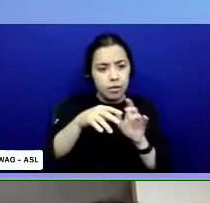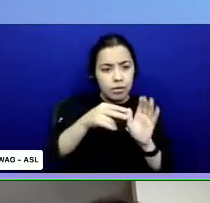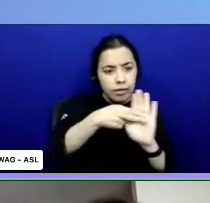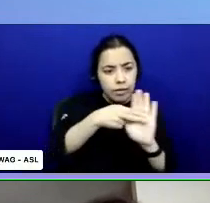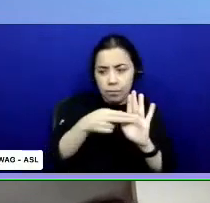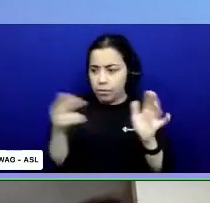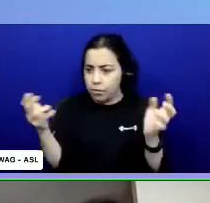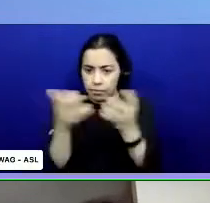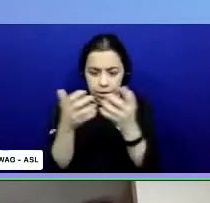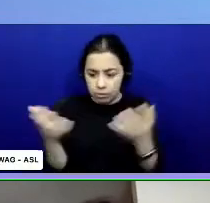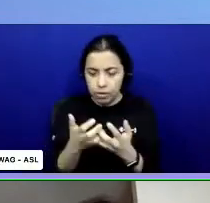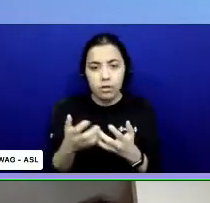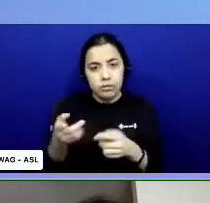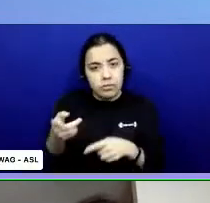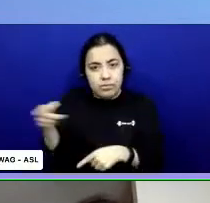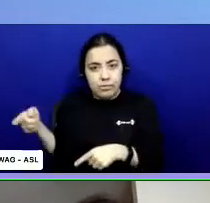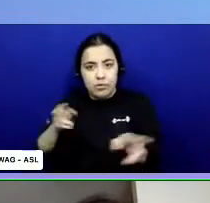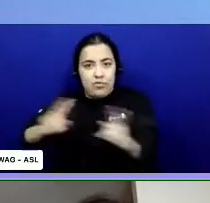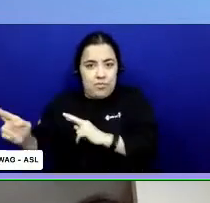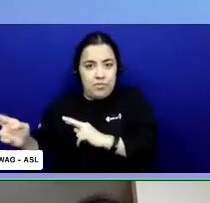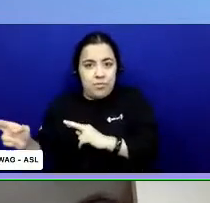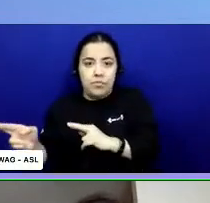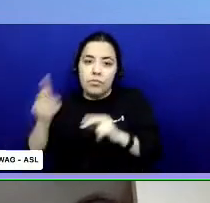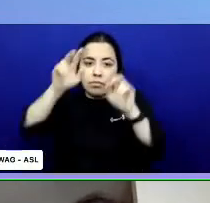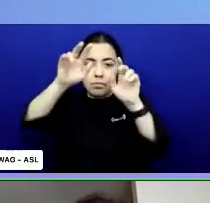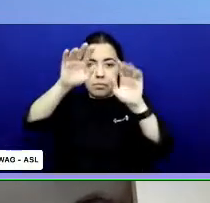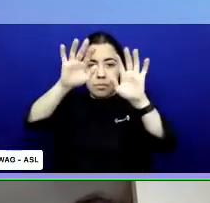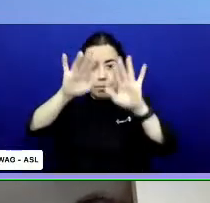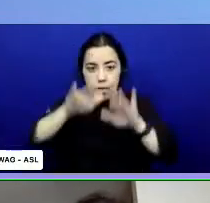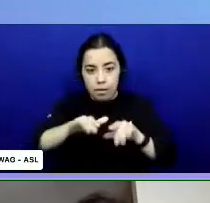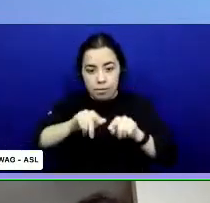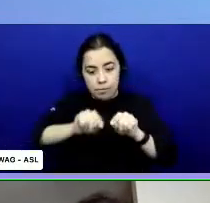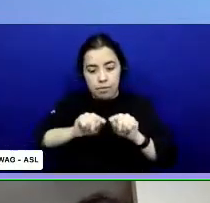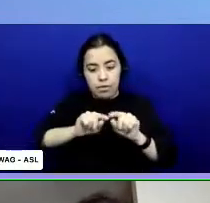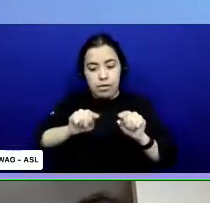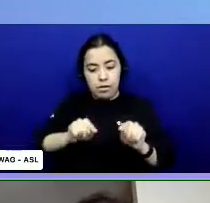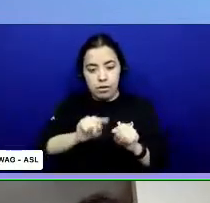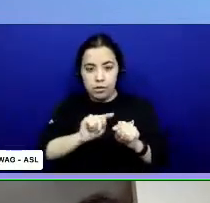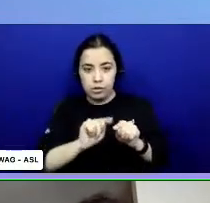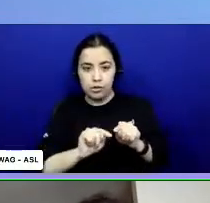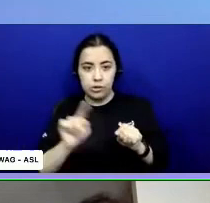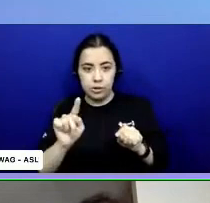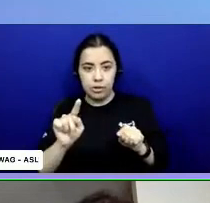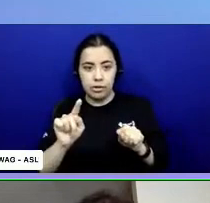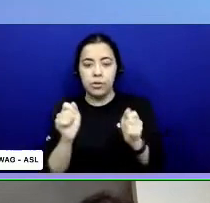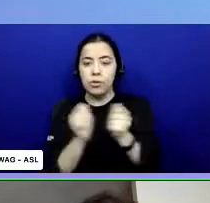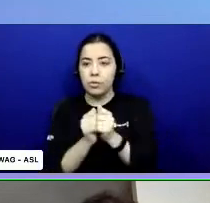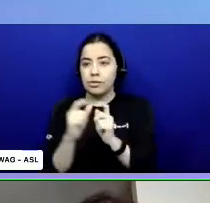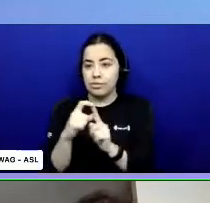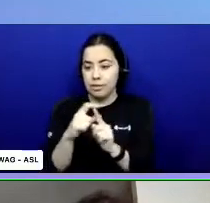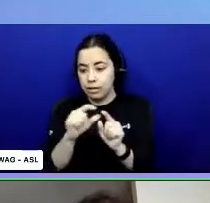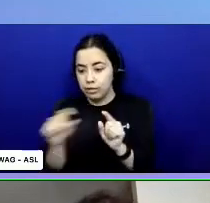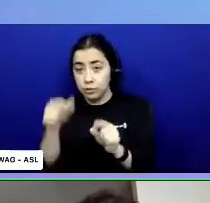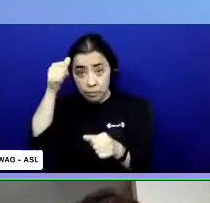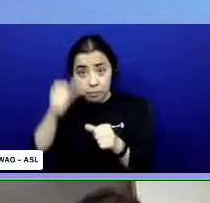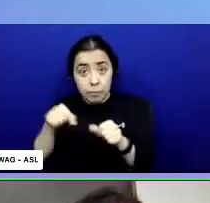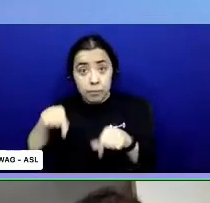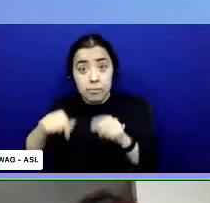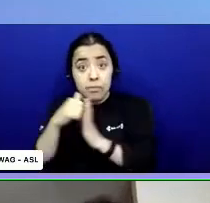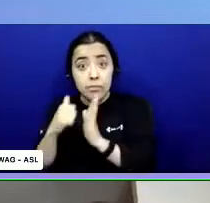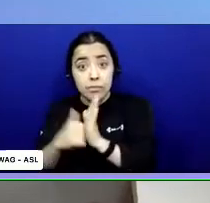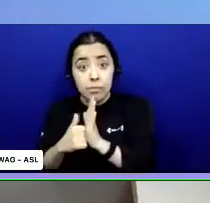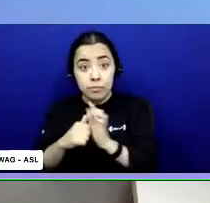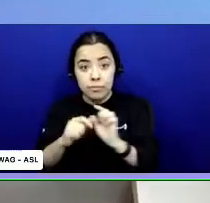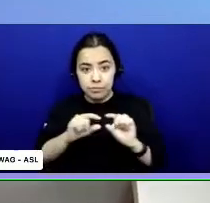going down, we have a checkbox, and we've also identified the associated text with that checkbox. Remember this account. And then